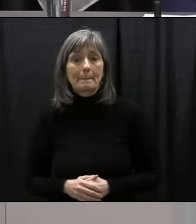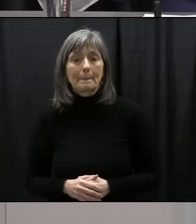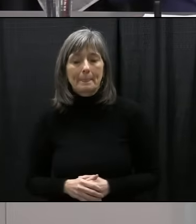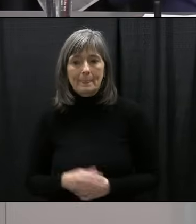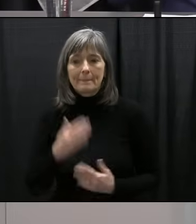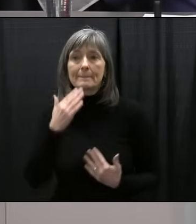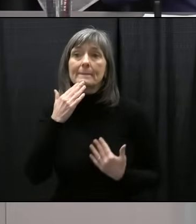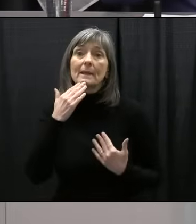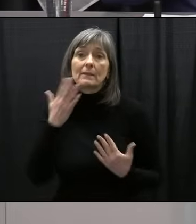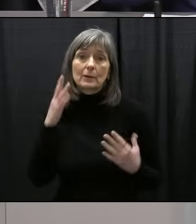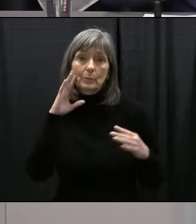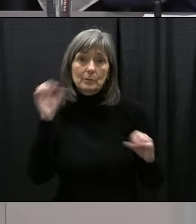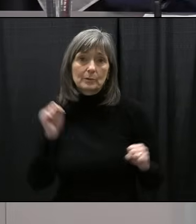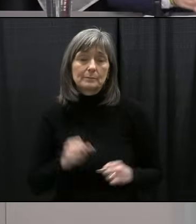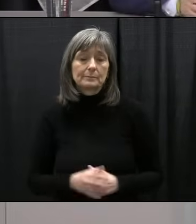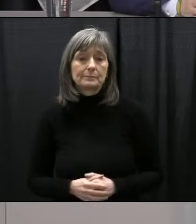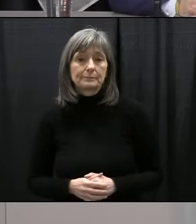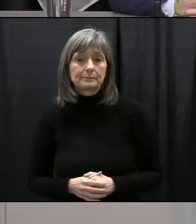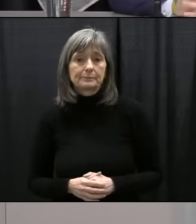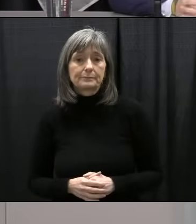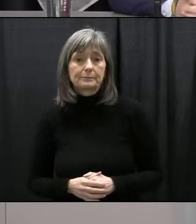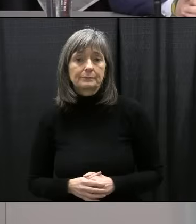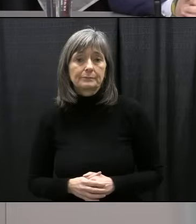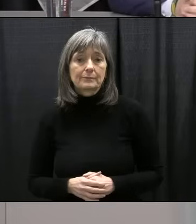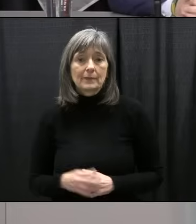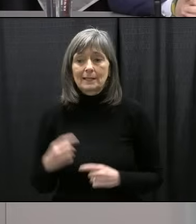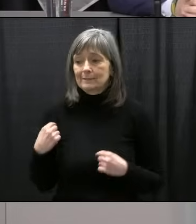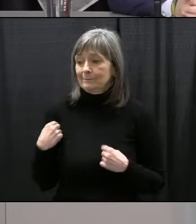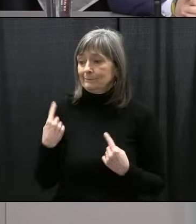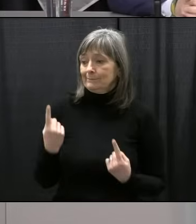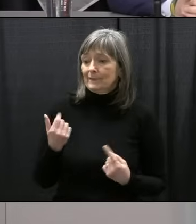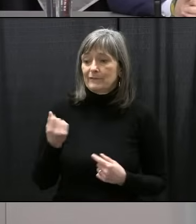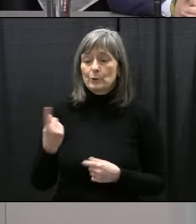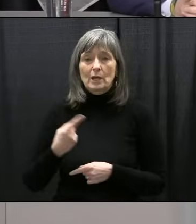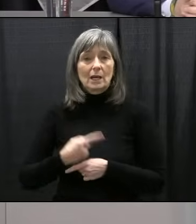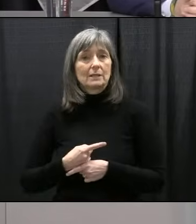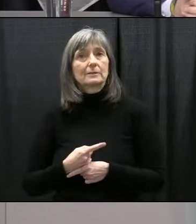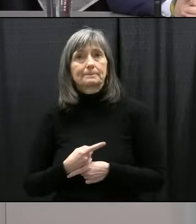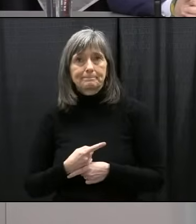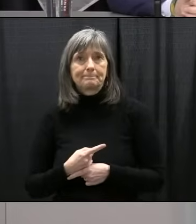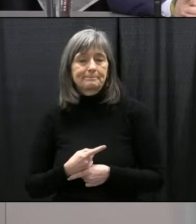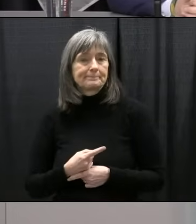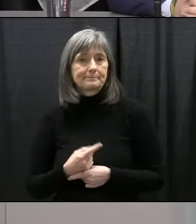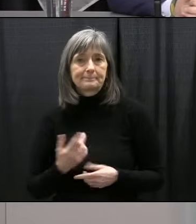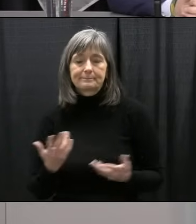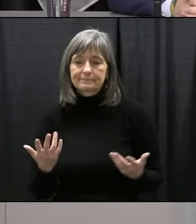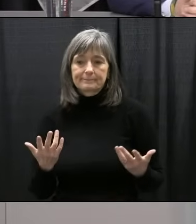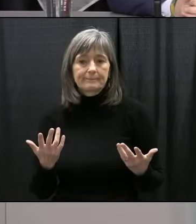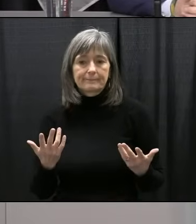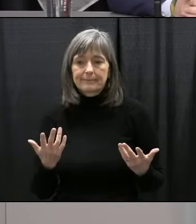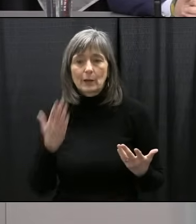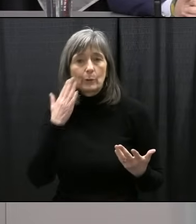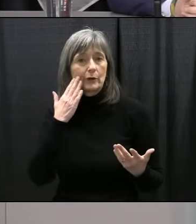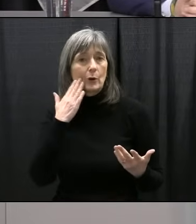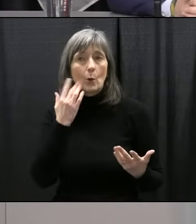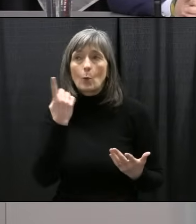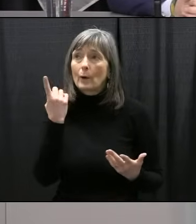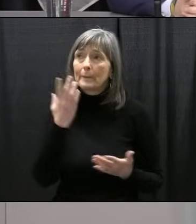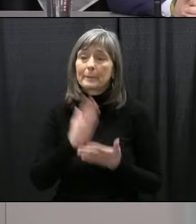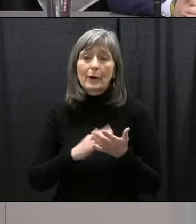Thank you very much, Premier. I think these last few days have highlighted that truly the only constant feature